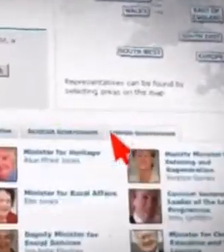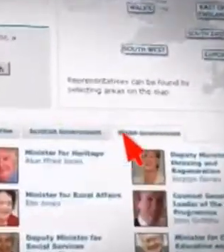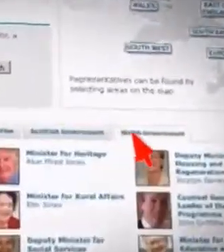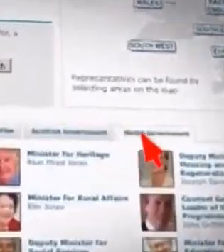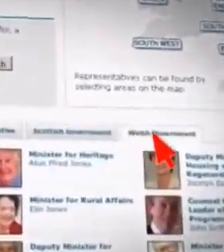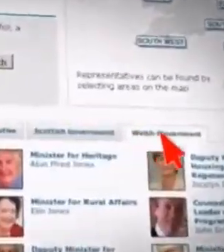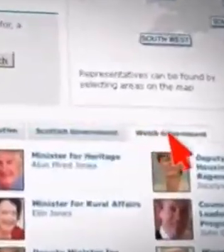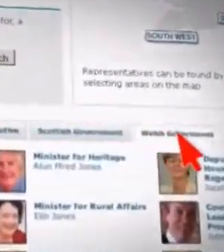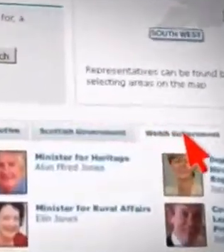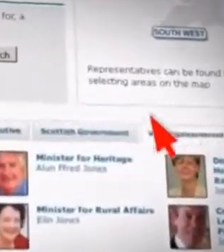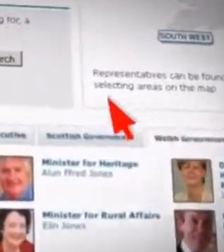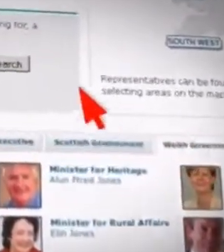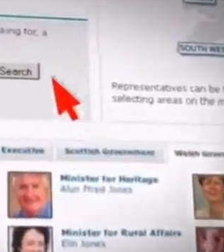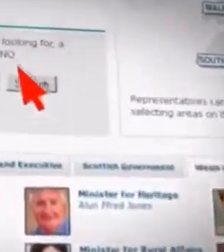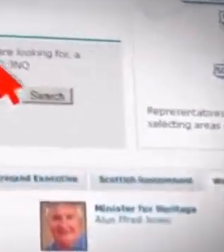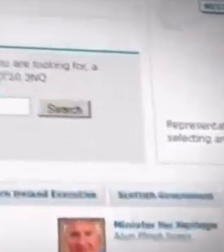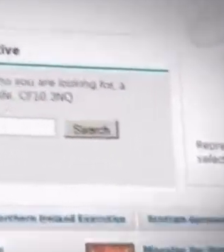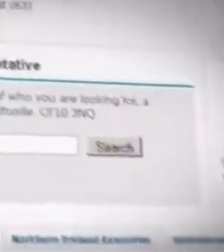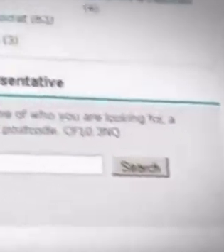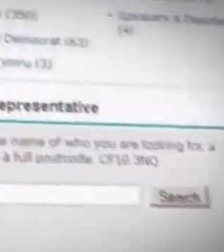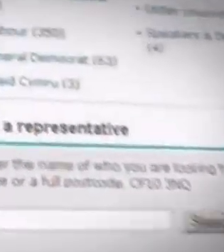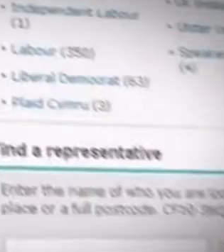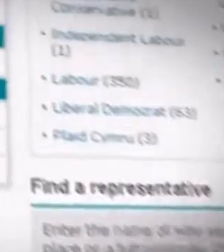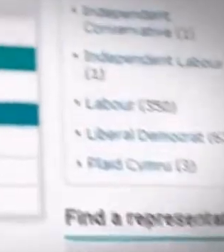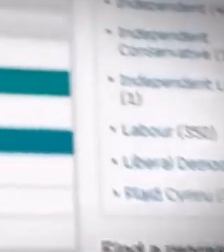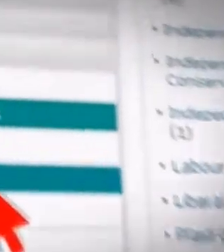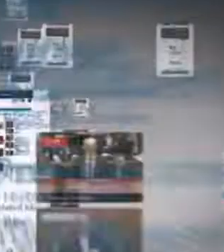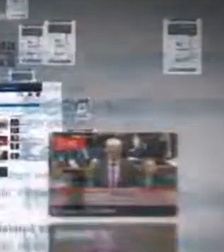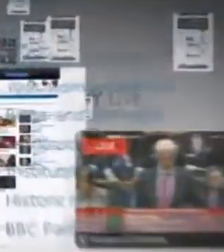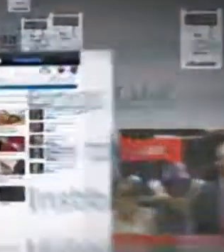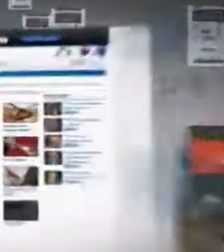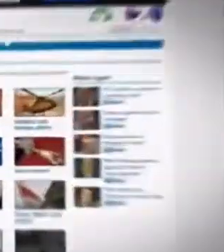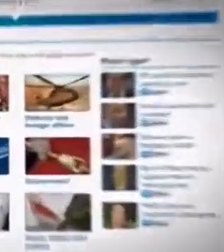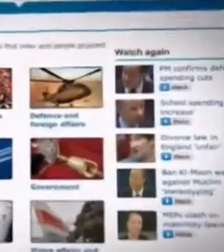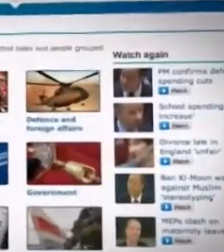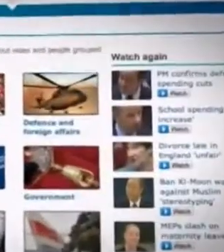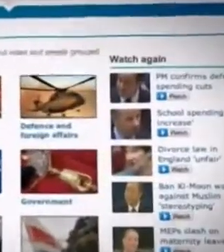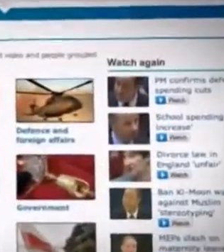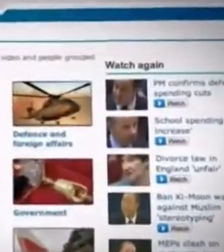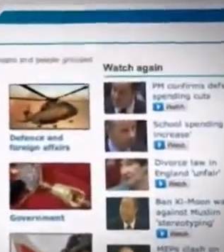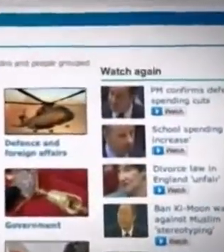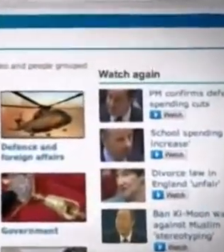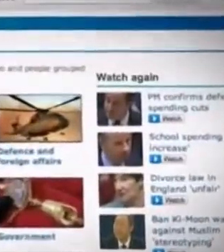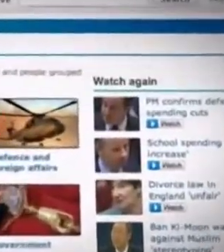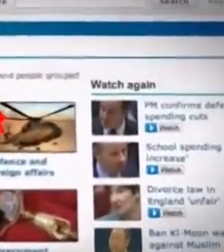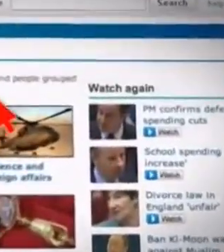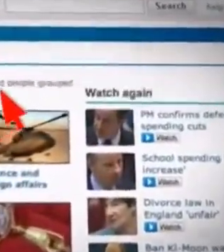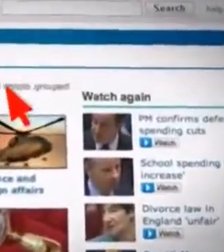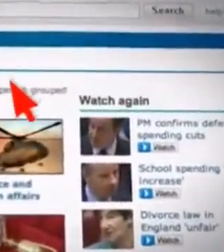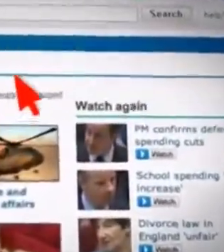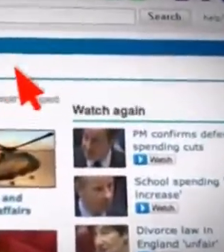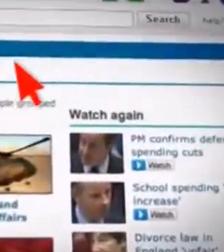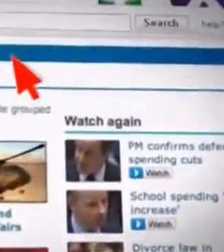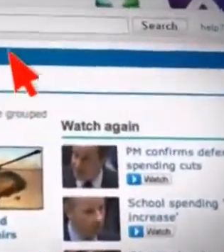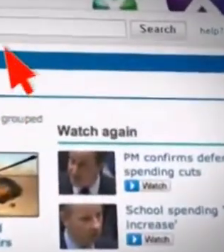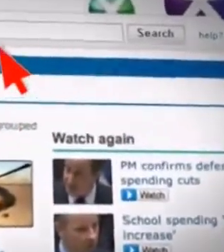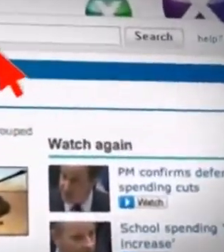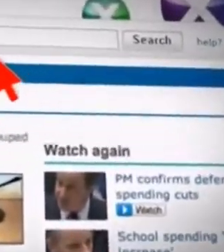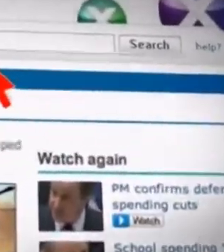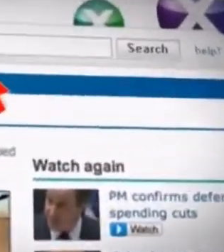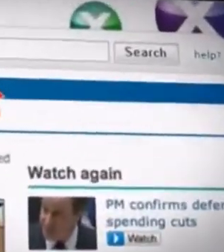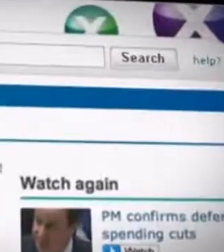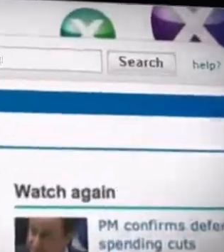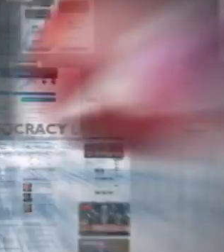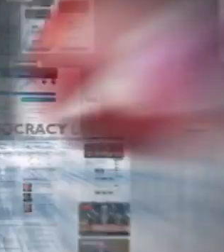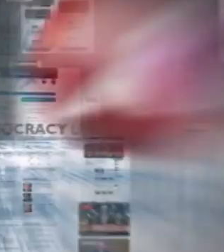doing. If you want to cut straight to the things that matter to you. Go to the BBC's Democracy Live website. With hundreds